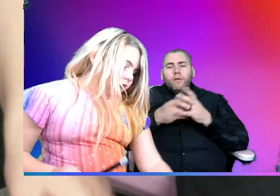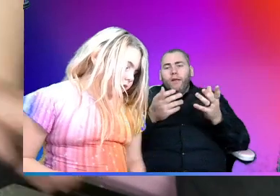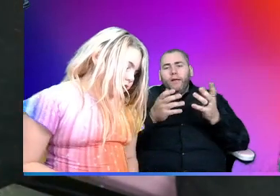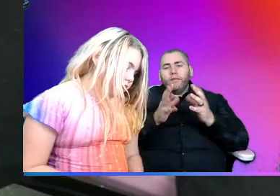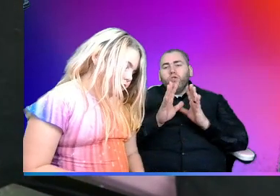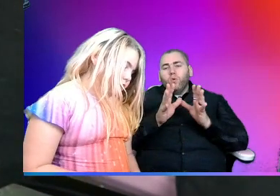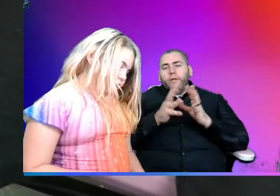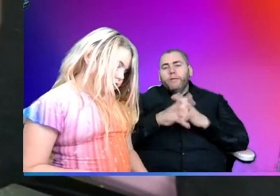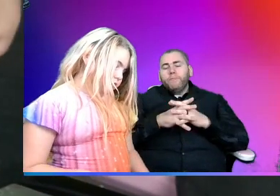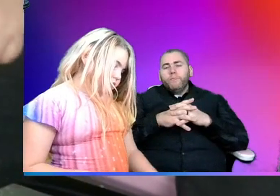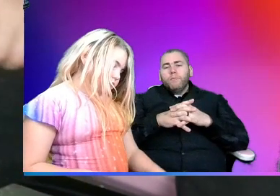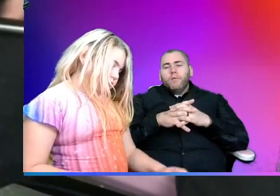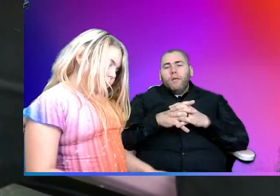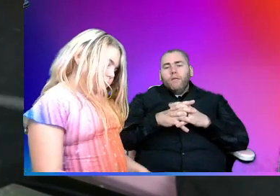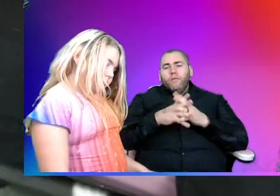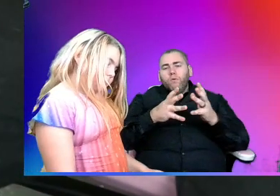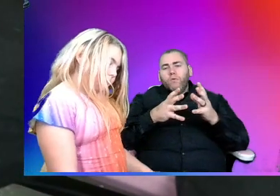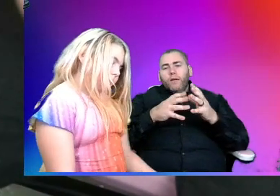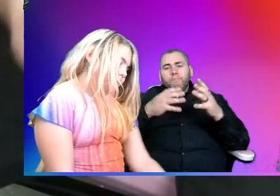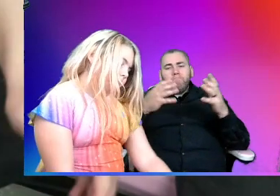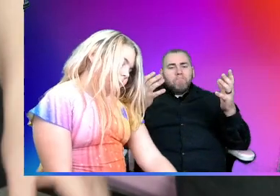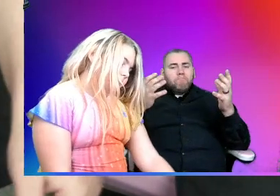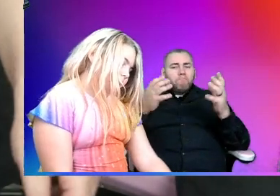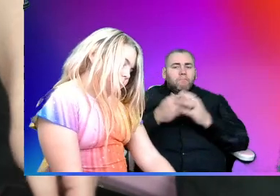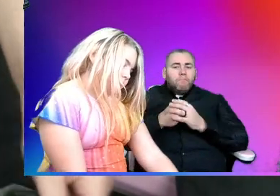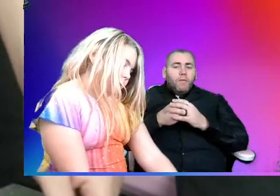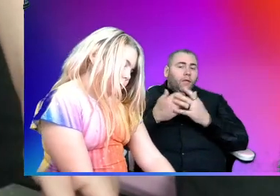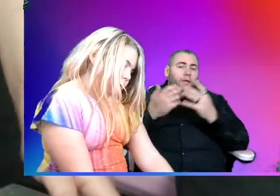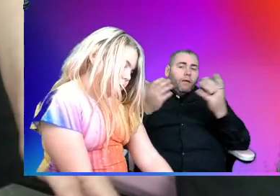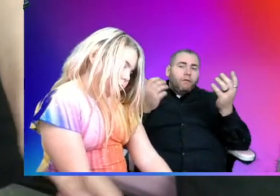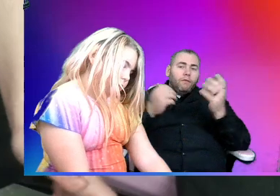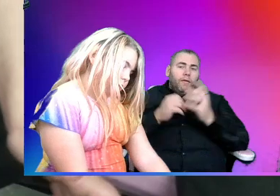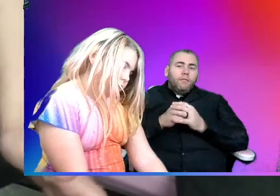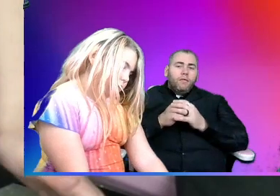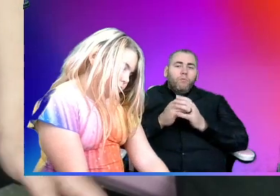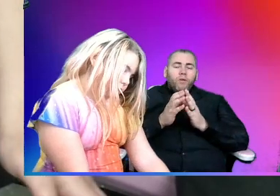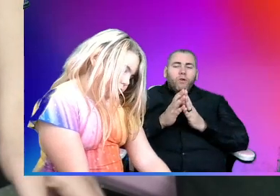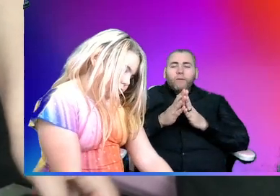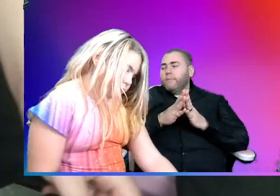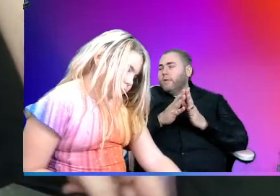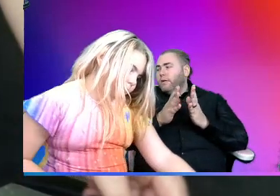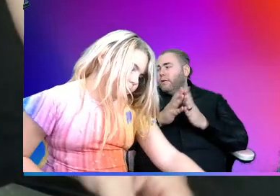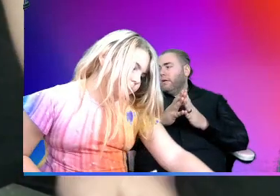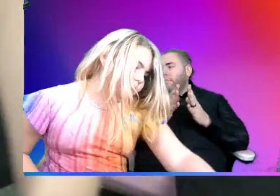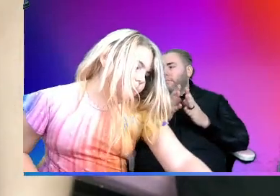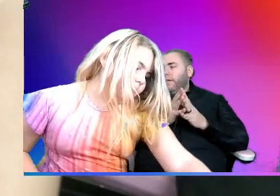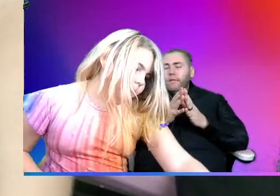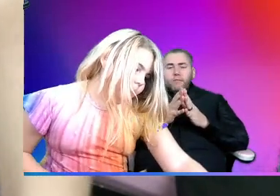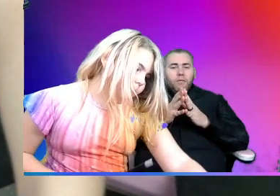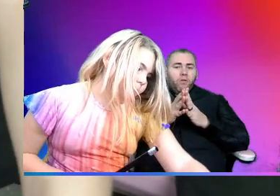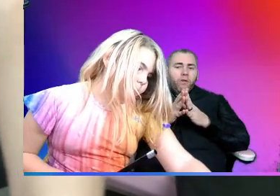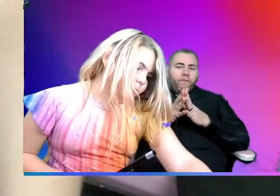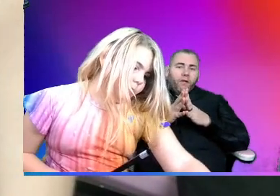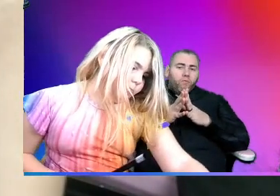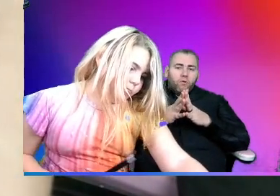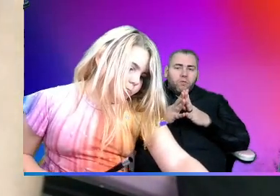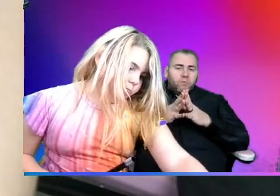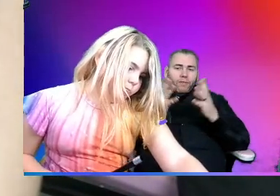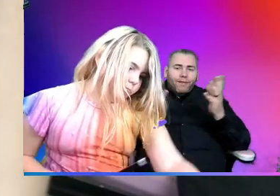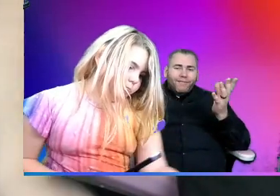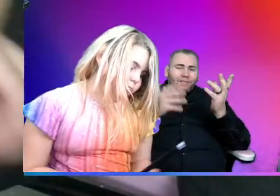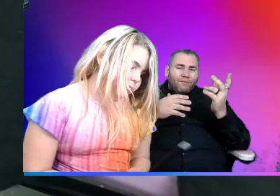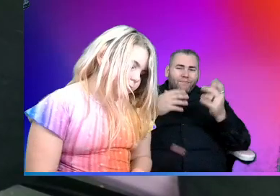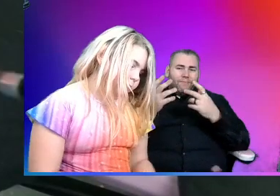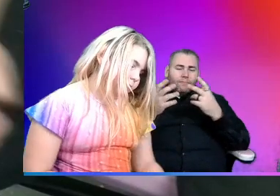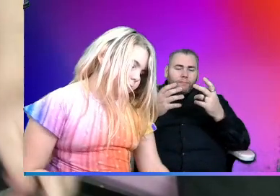to it that I enjoy. And if you do it right, it can sell pretty good. It's clearly a fake rose,